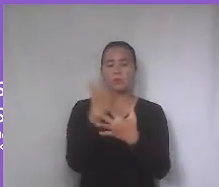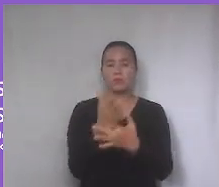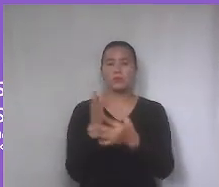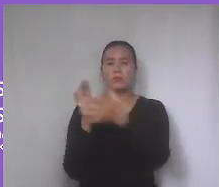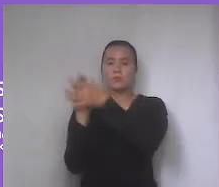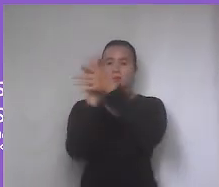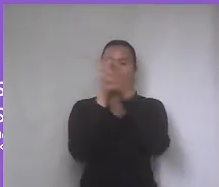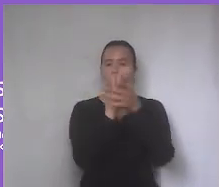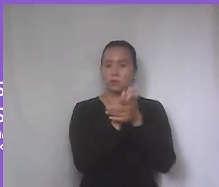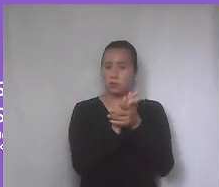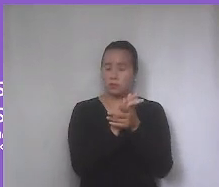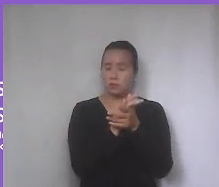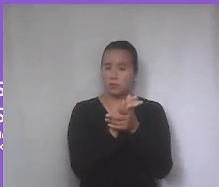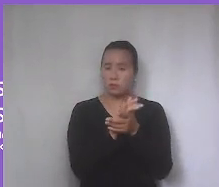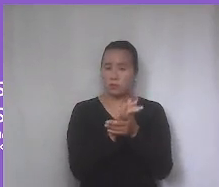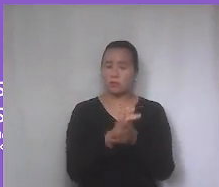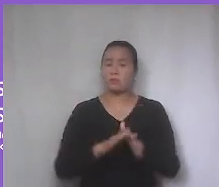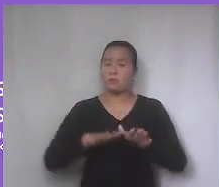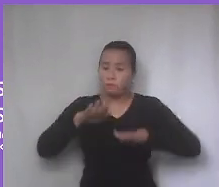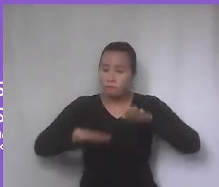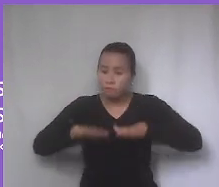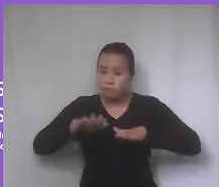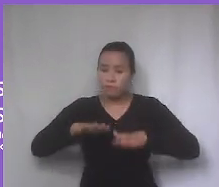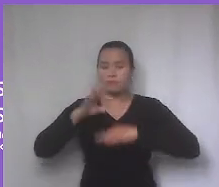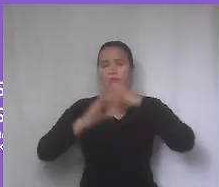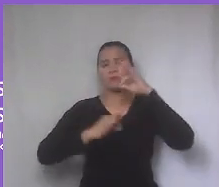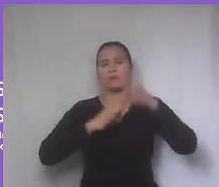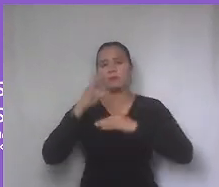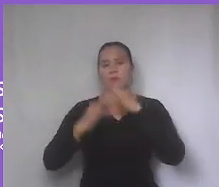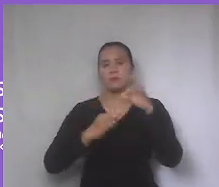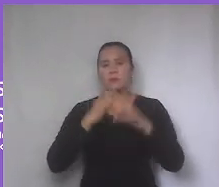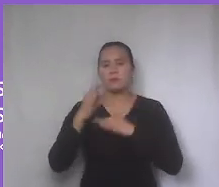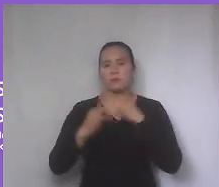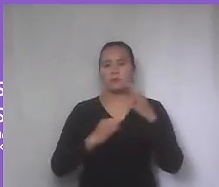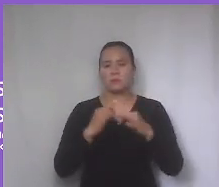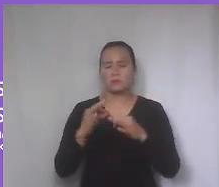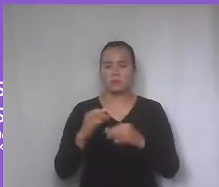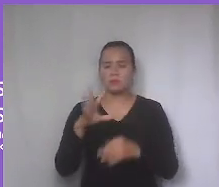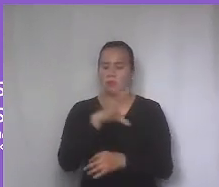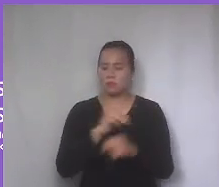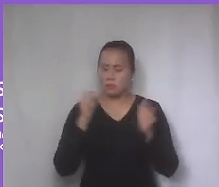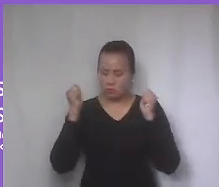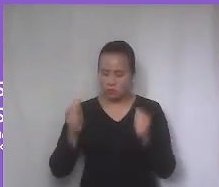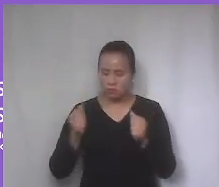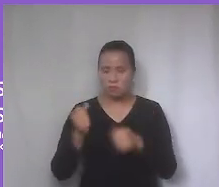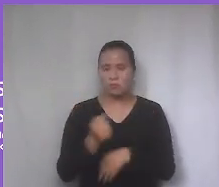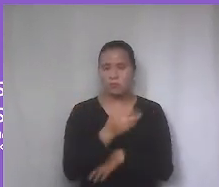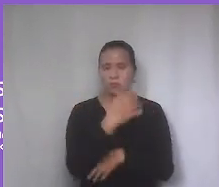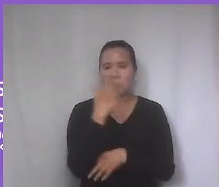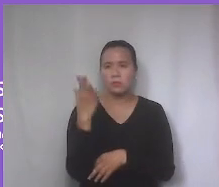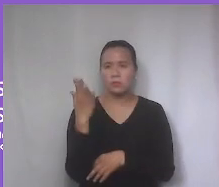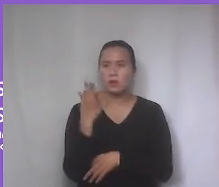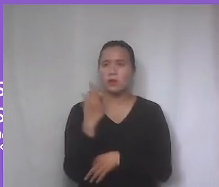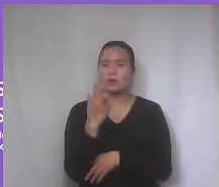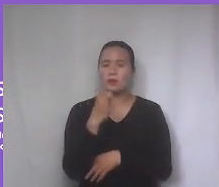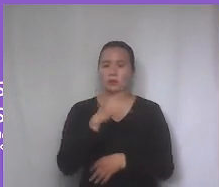or stomping their feet so that they can count the parts of a word. For example,